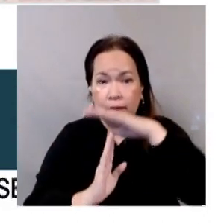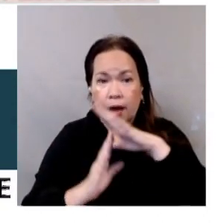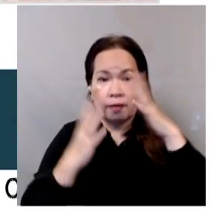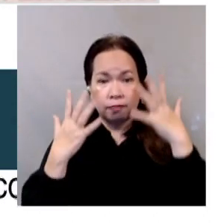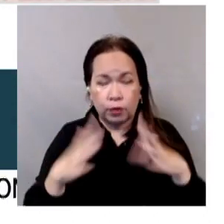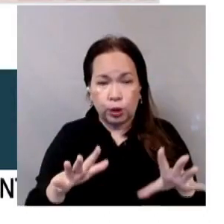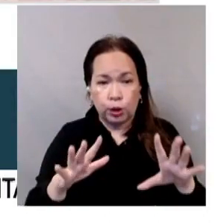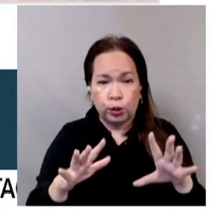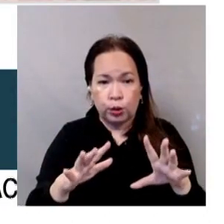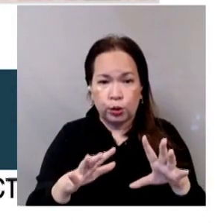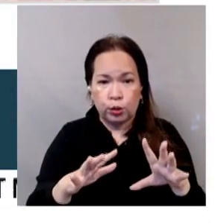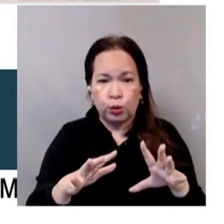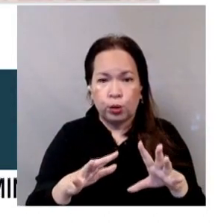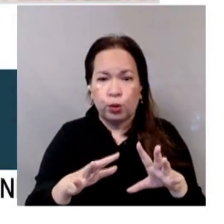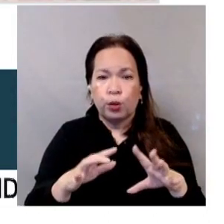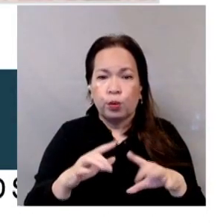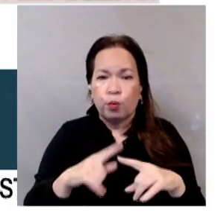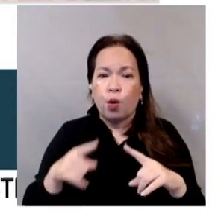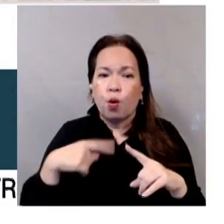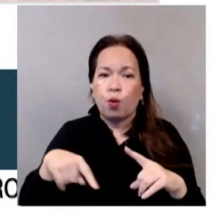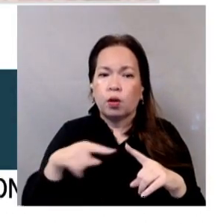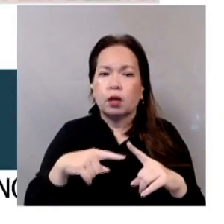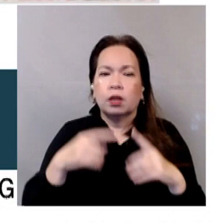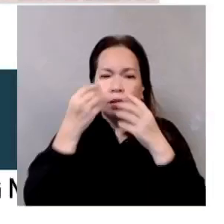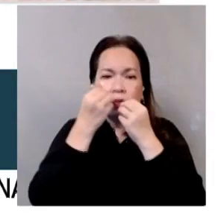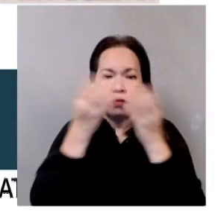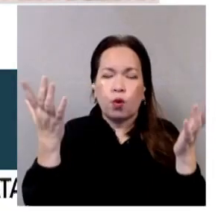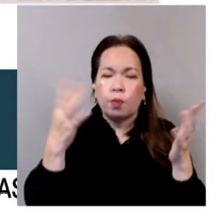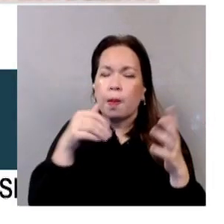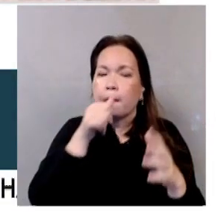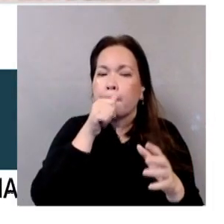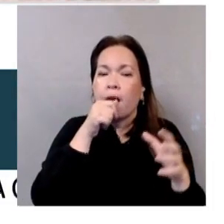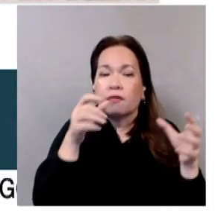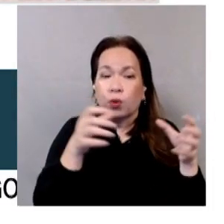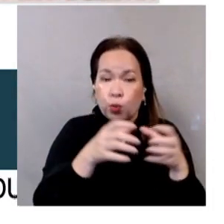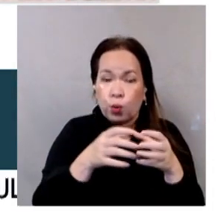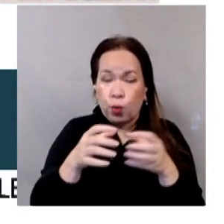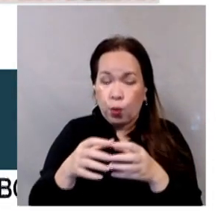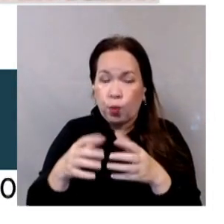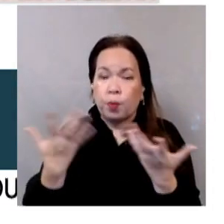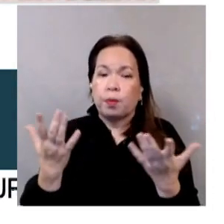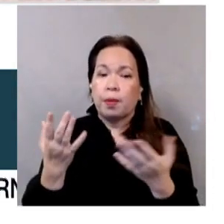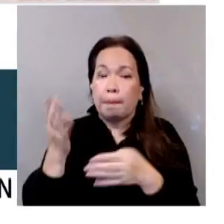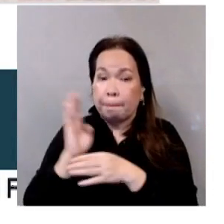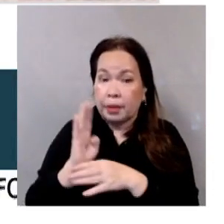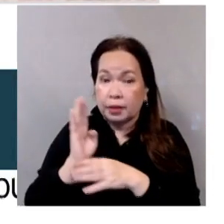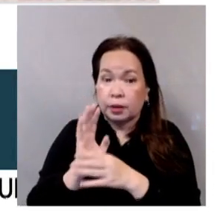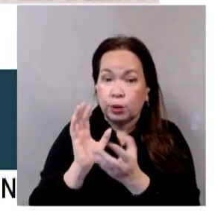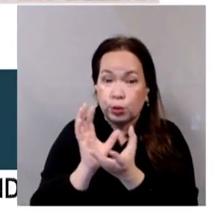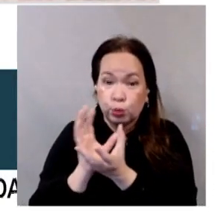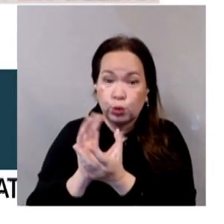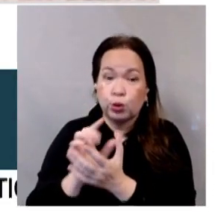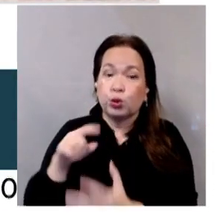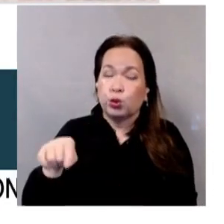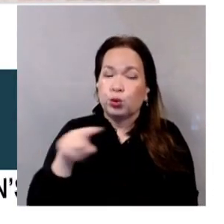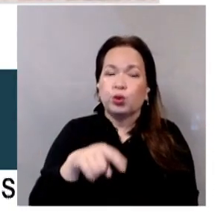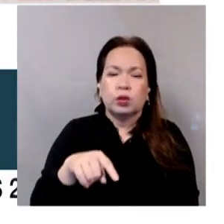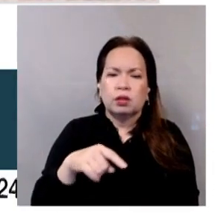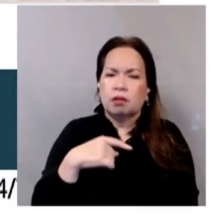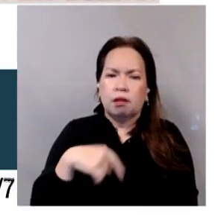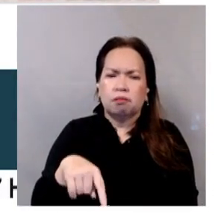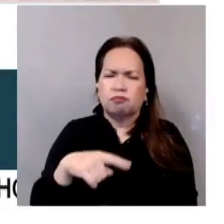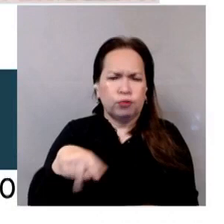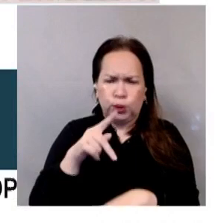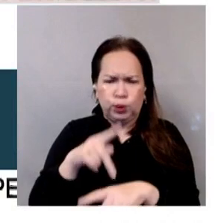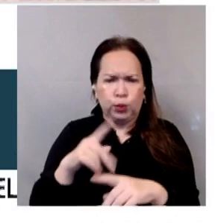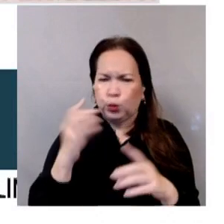lifted. It sent message then even to the lalong-lalo na sa private sector, no? Lalong-lalo na doon sa business community na wala